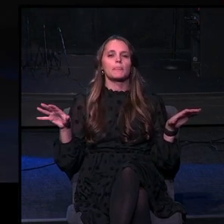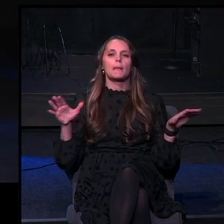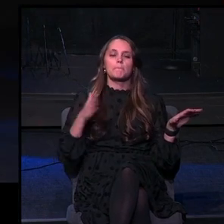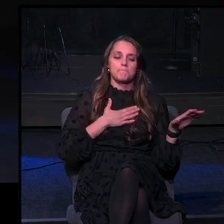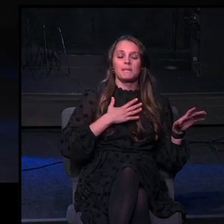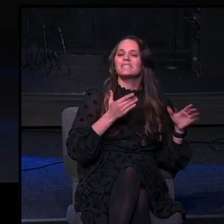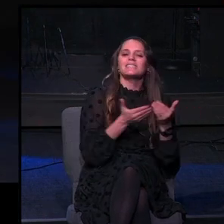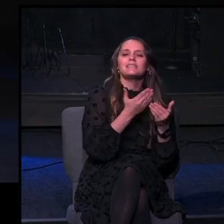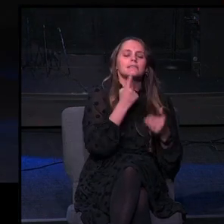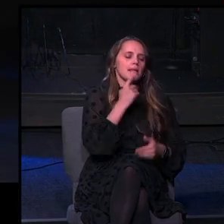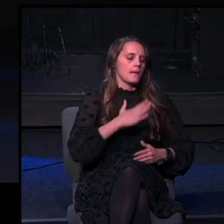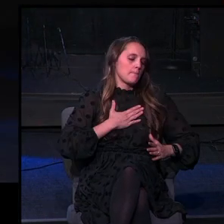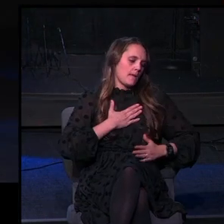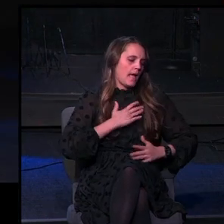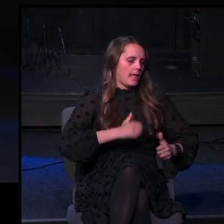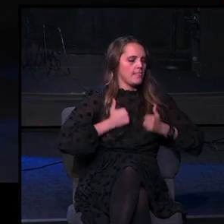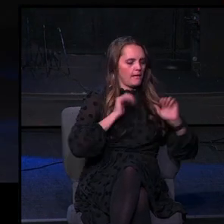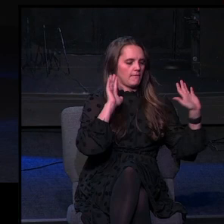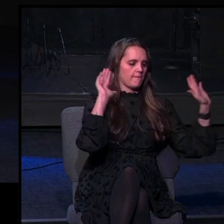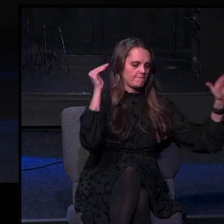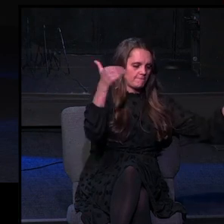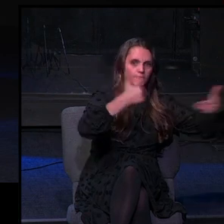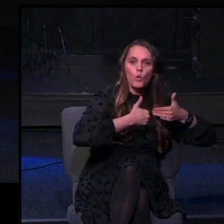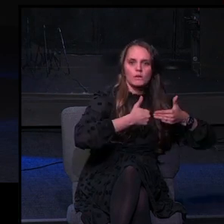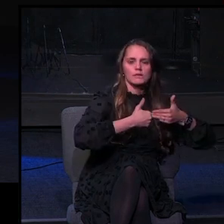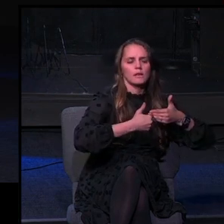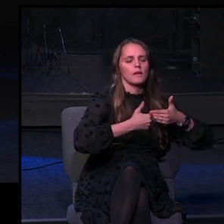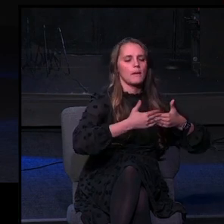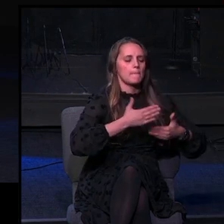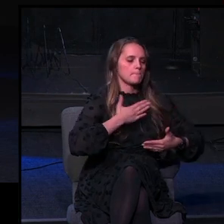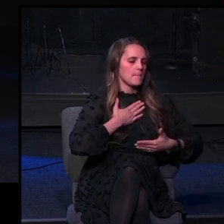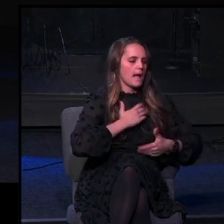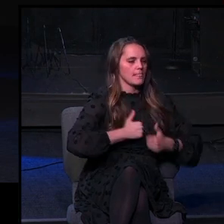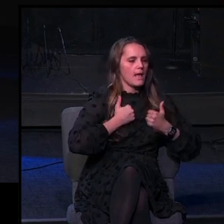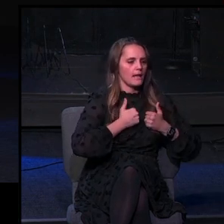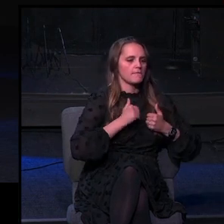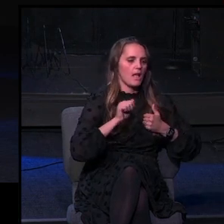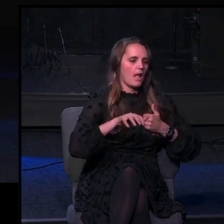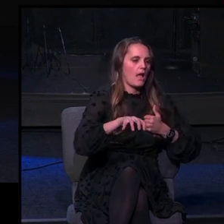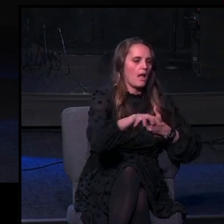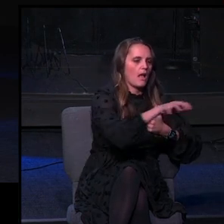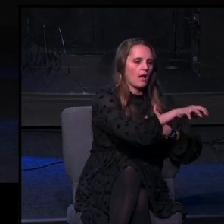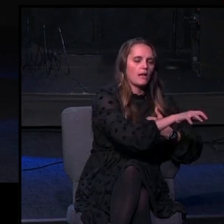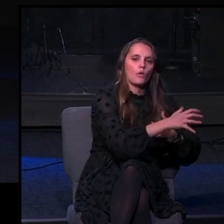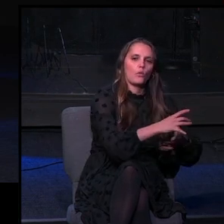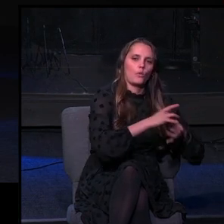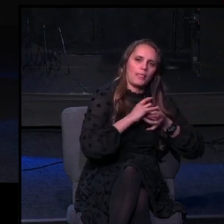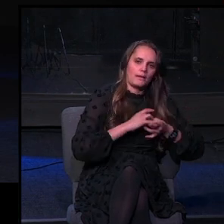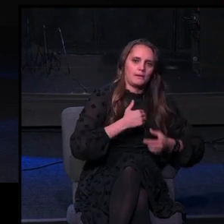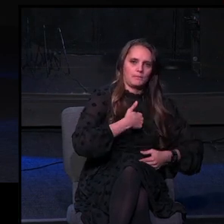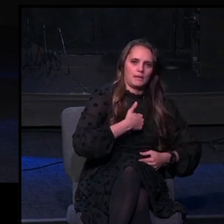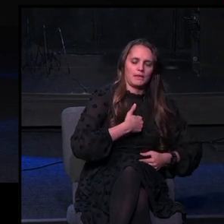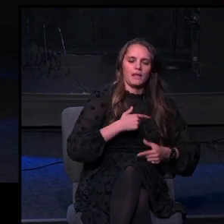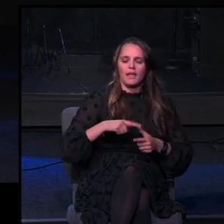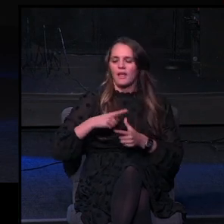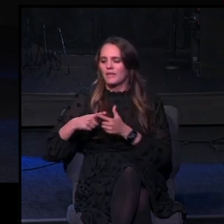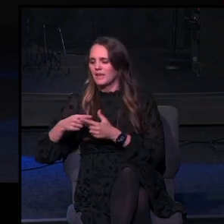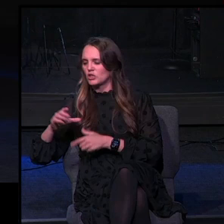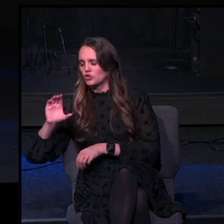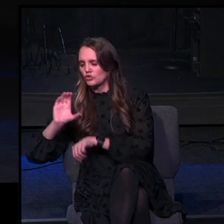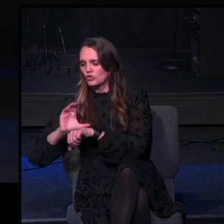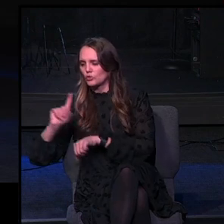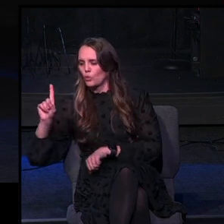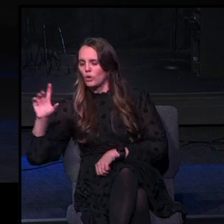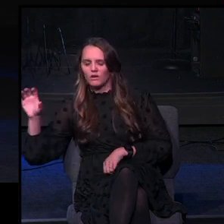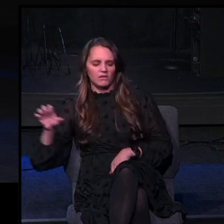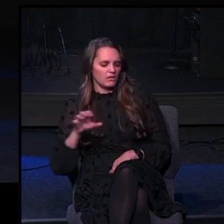center, it's the most important thing to me, and I build everything around my life, and now I grab the church piece, and I go, where does that fit here?